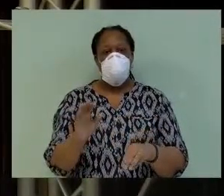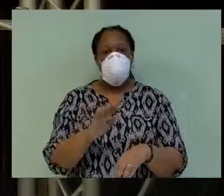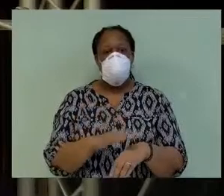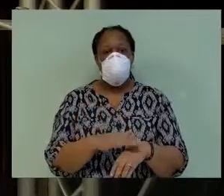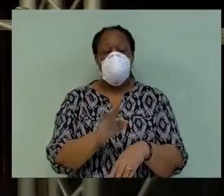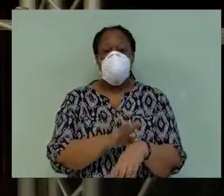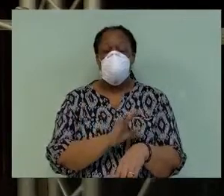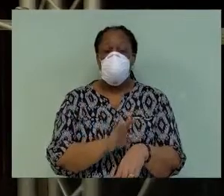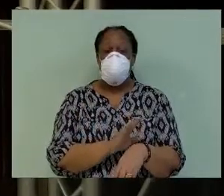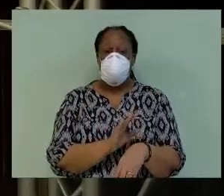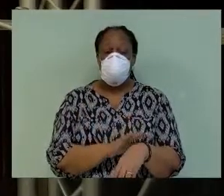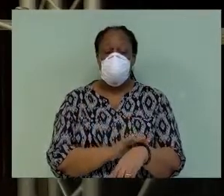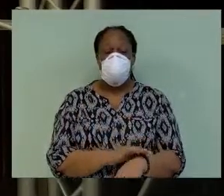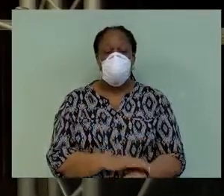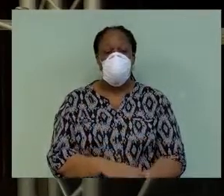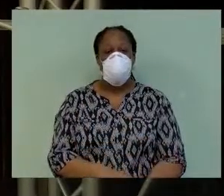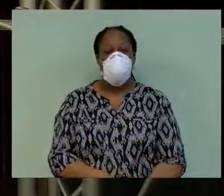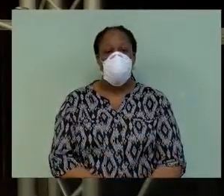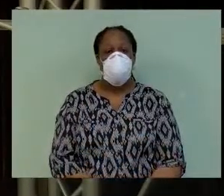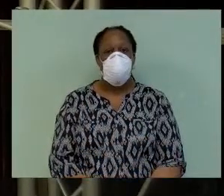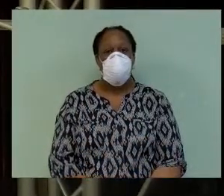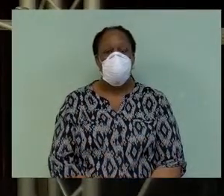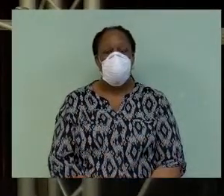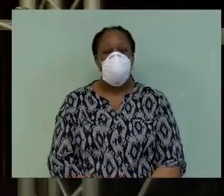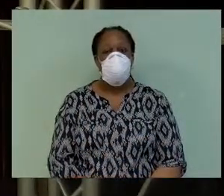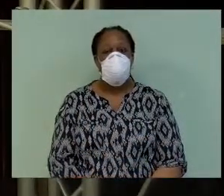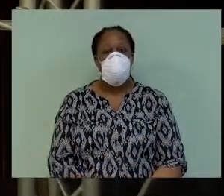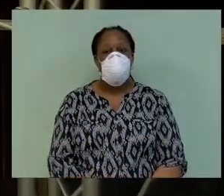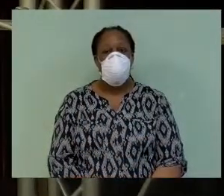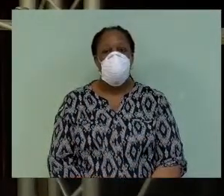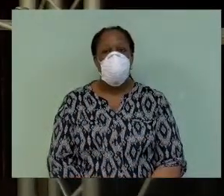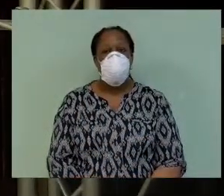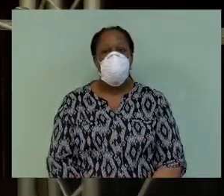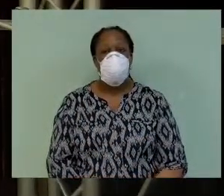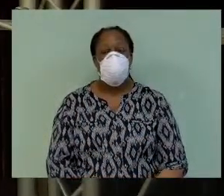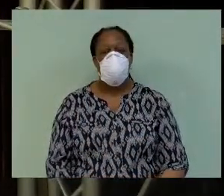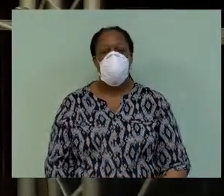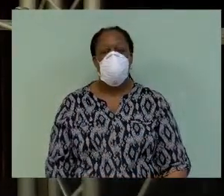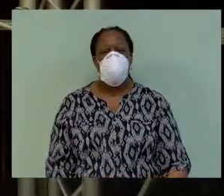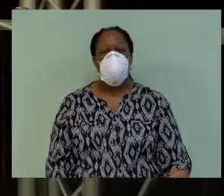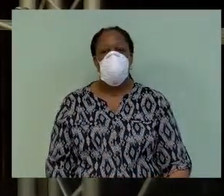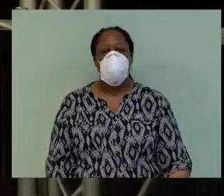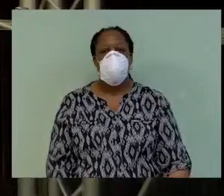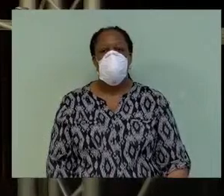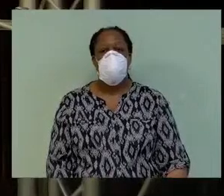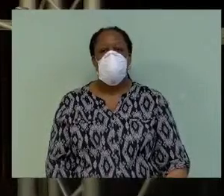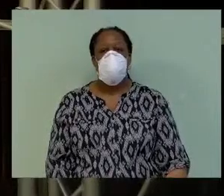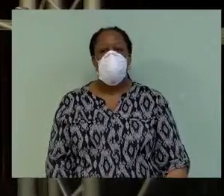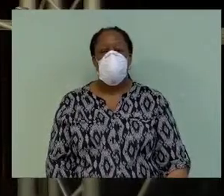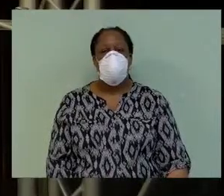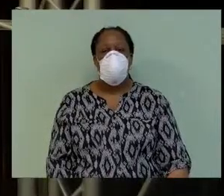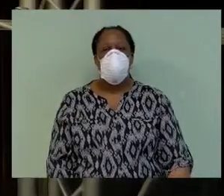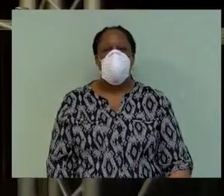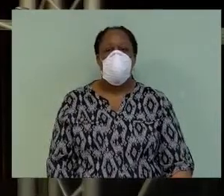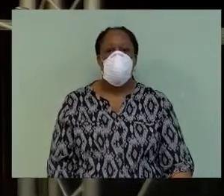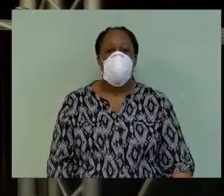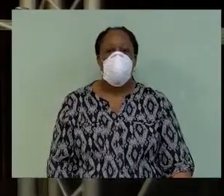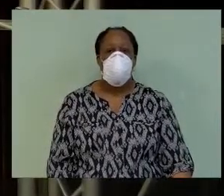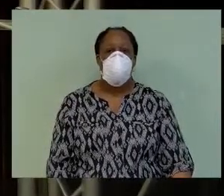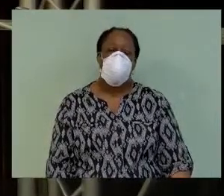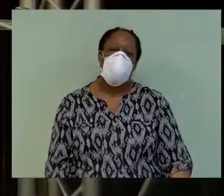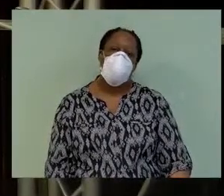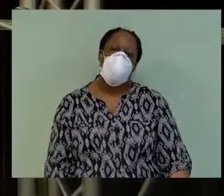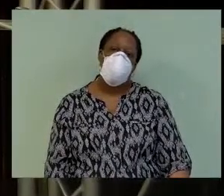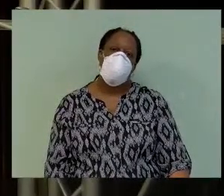Step 6, the magistrate receives and considers the application on paper and then indicates in writing whether bail is granted